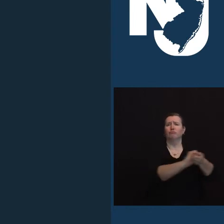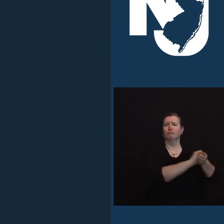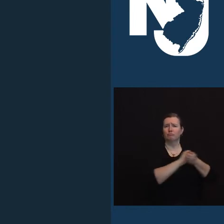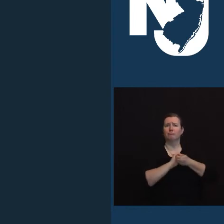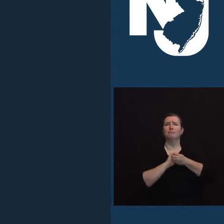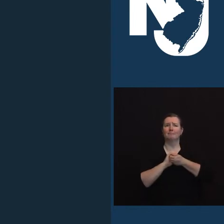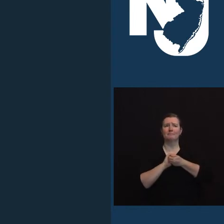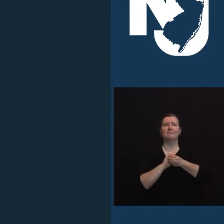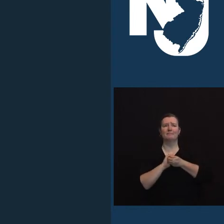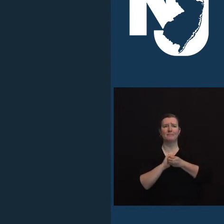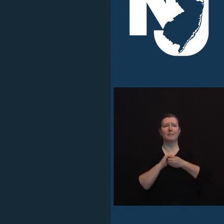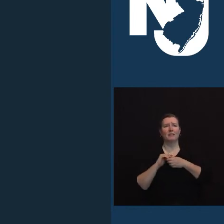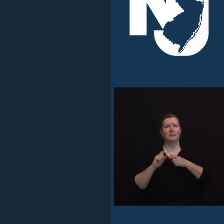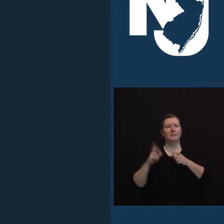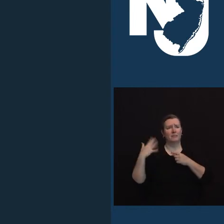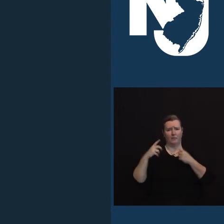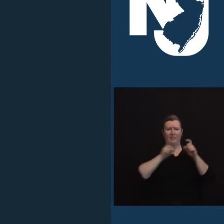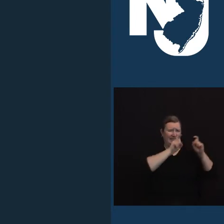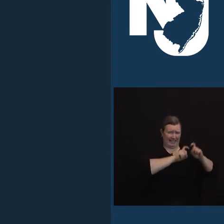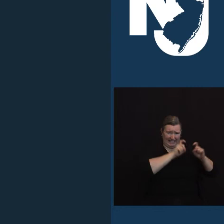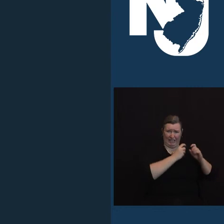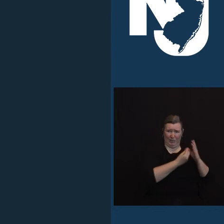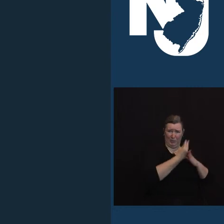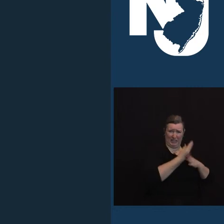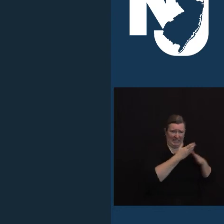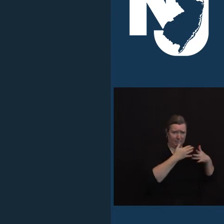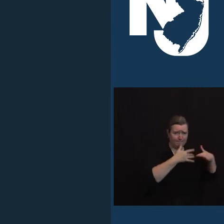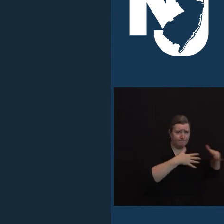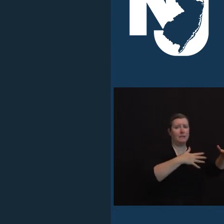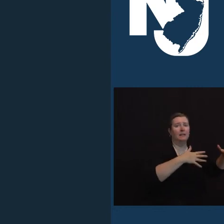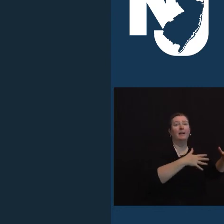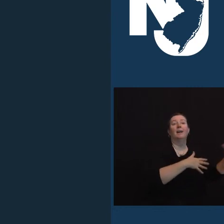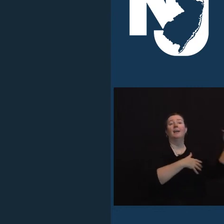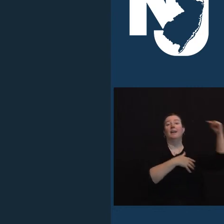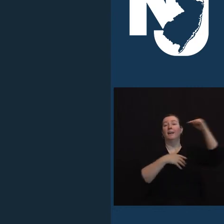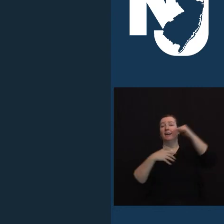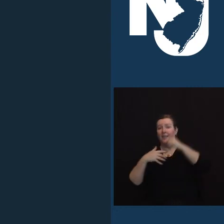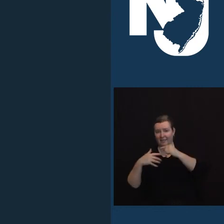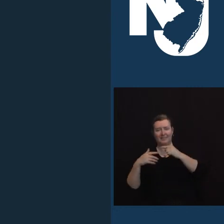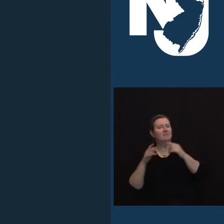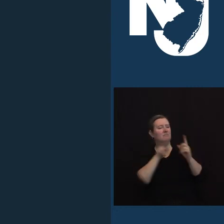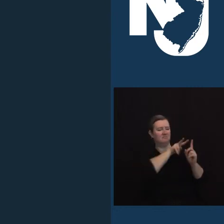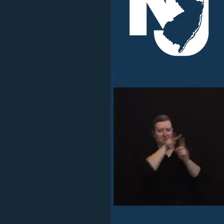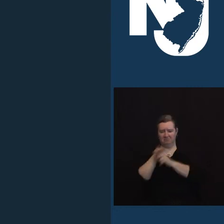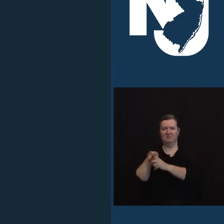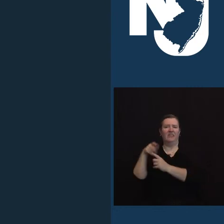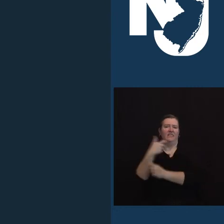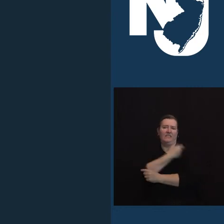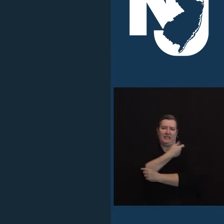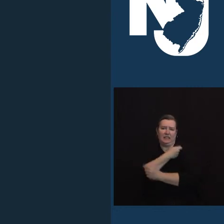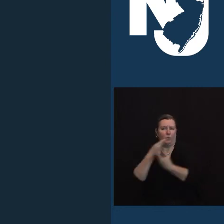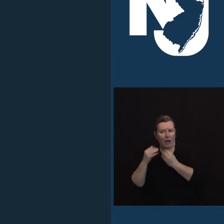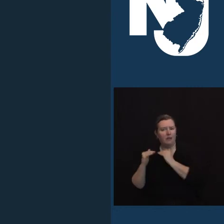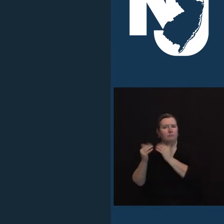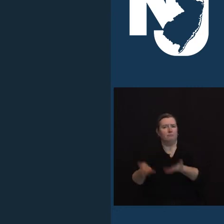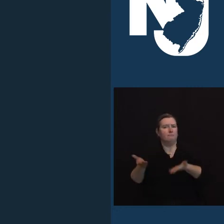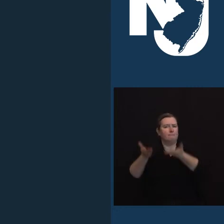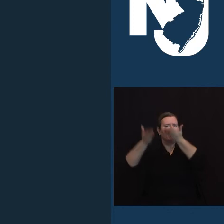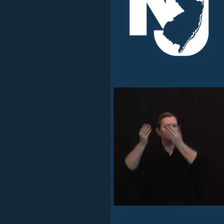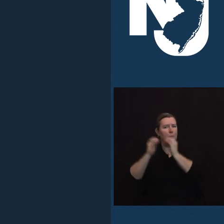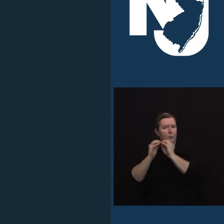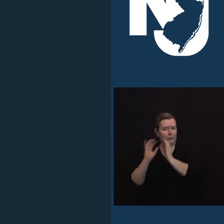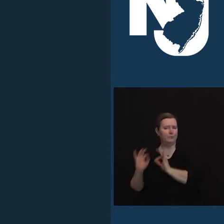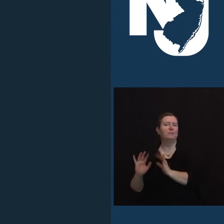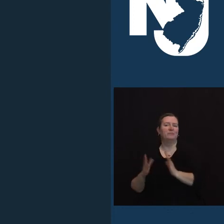it to our vaccine program, bringing together broad coalitions consisting of our faith institutions, community organizations, our